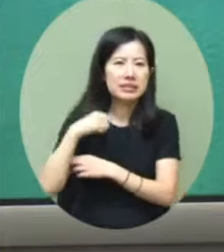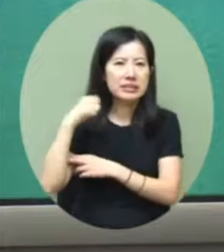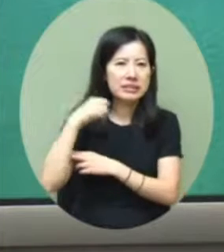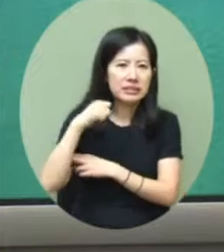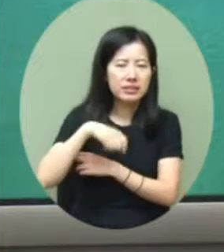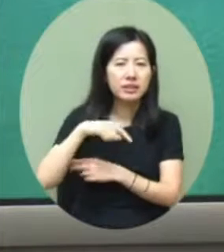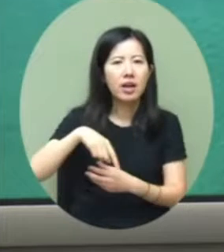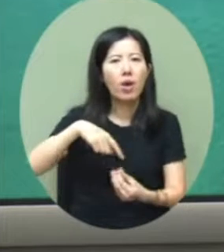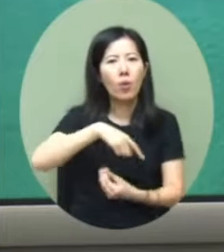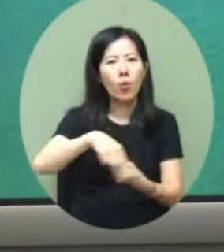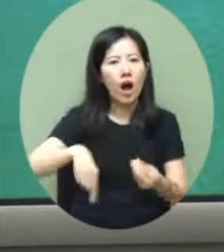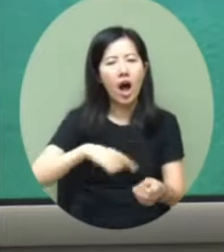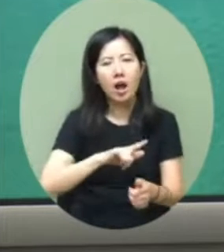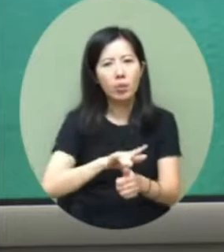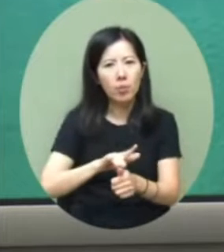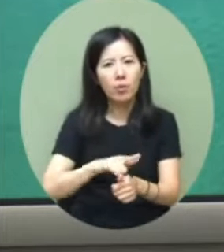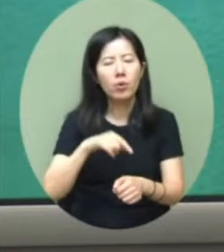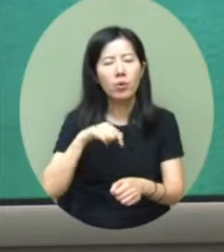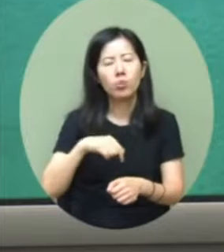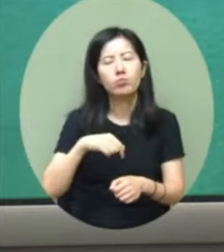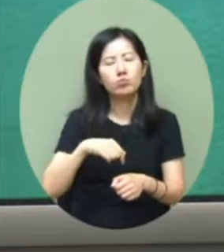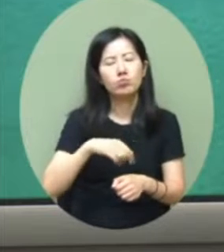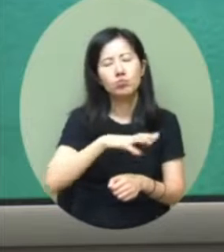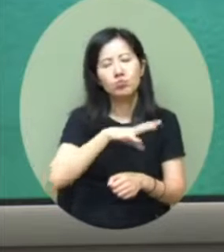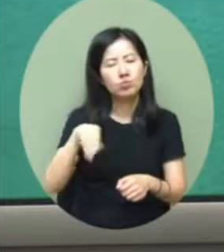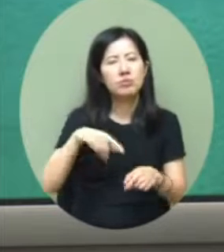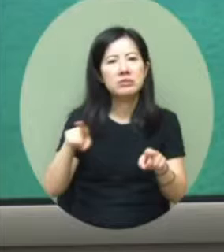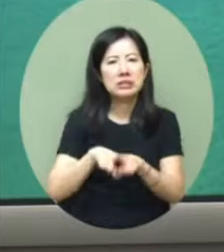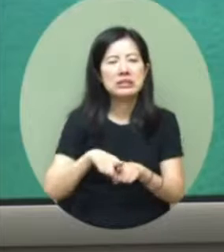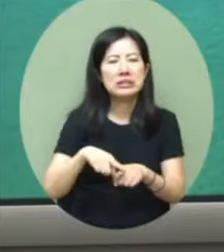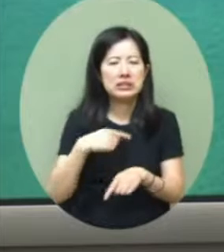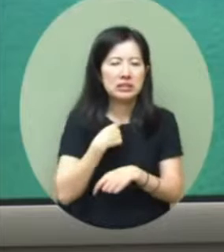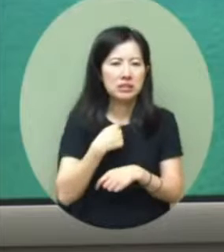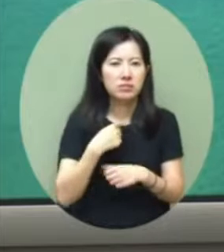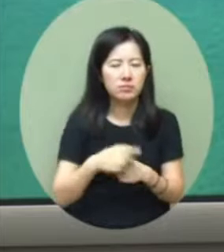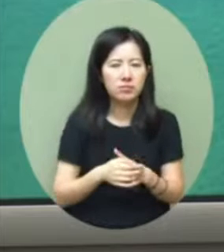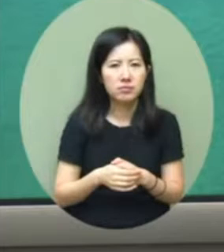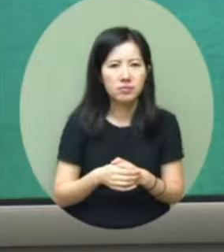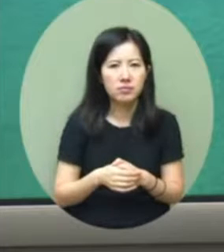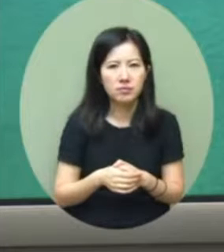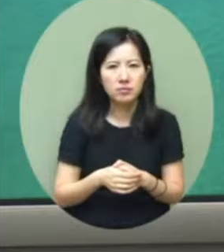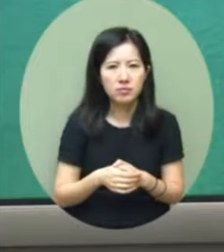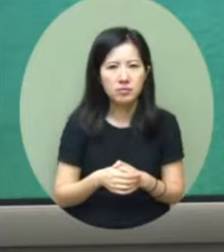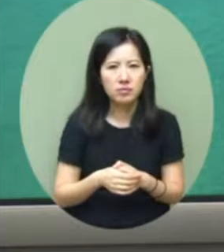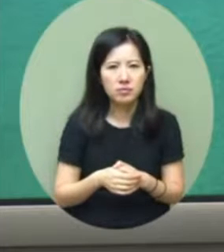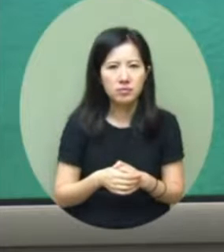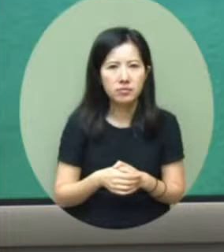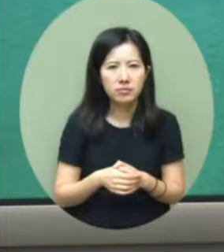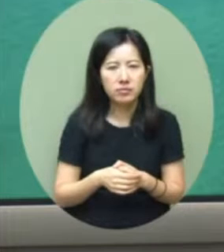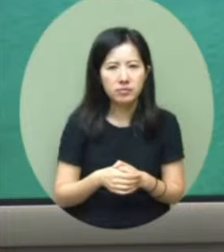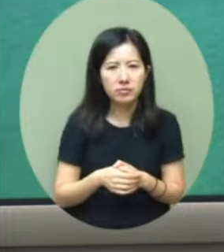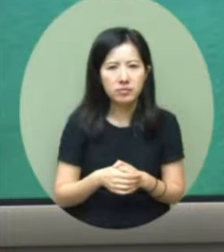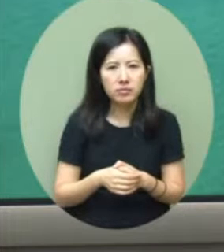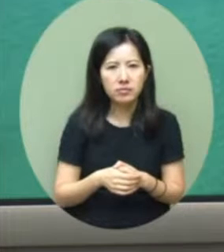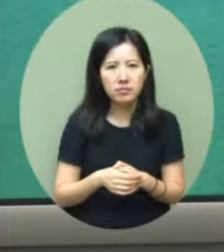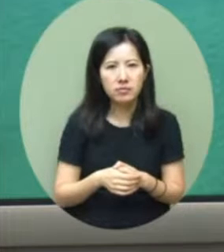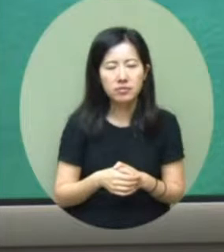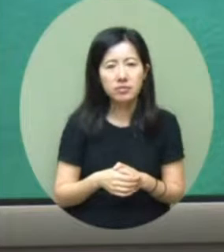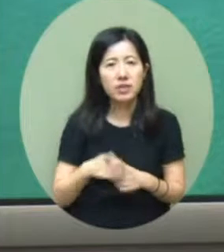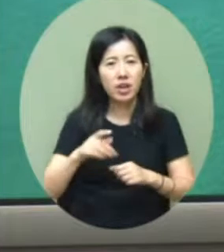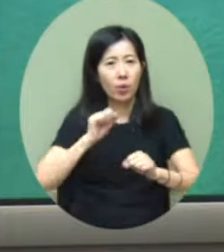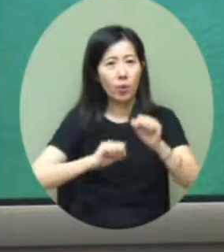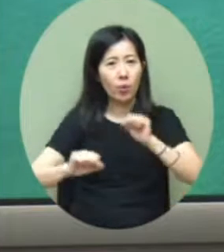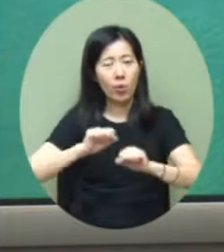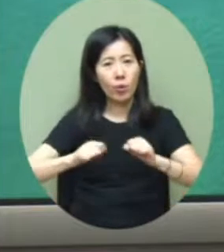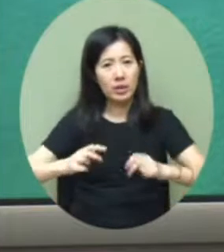It takes time to change behavior, but this is the right direction. We need to work together to